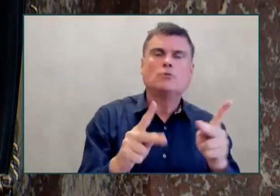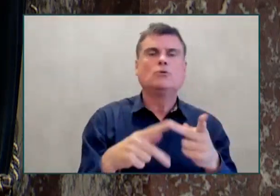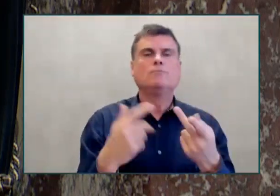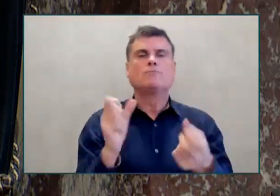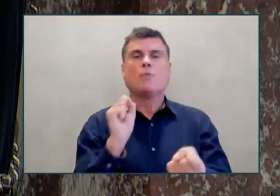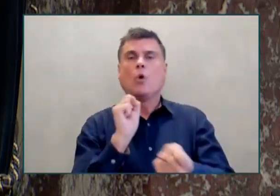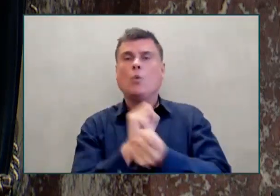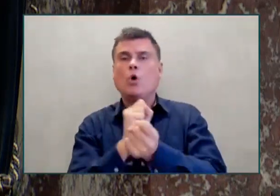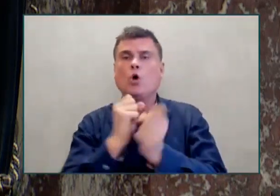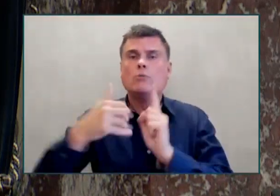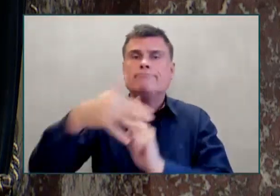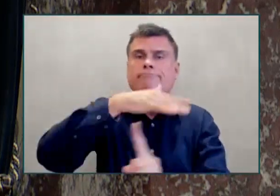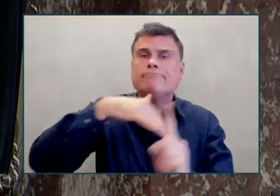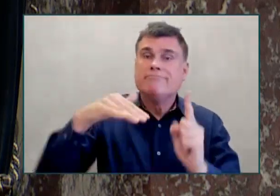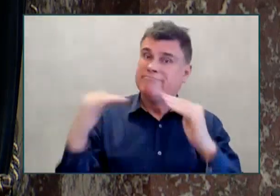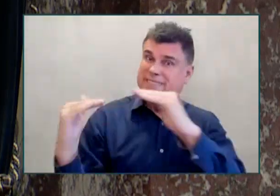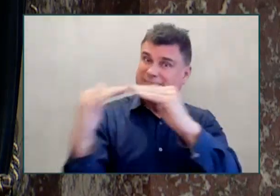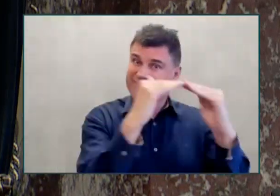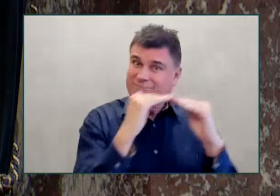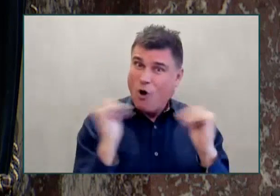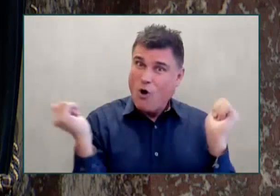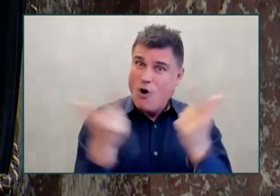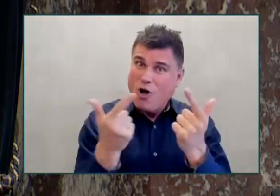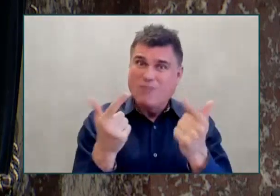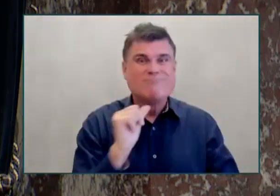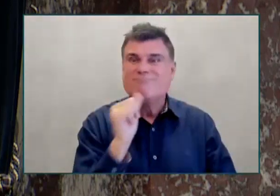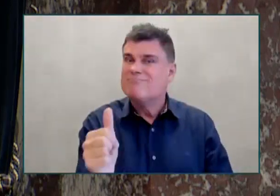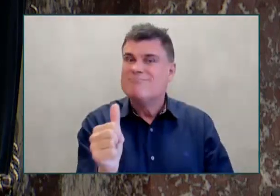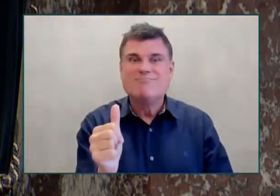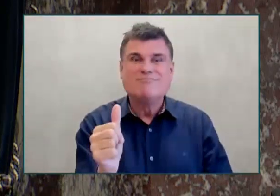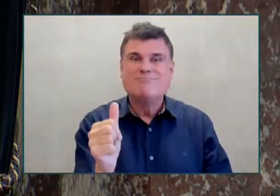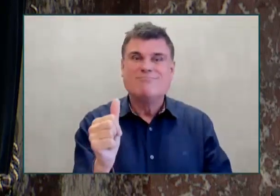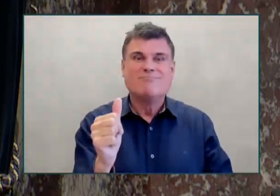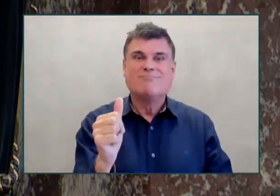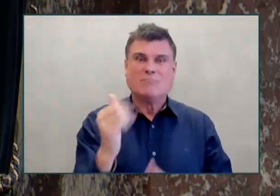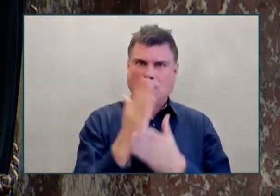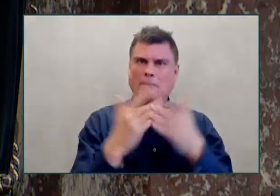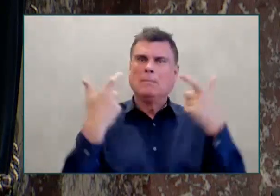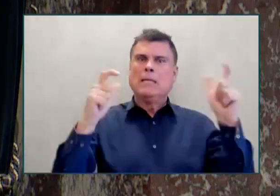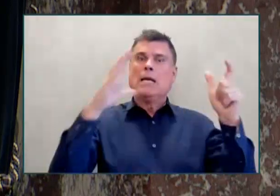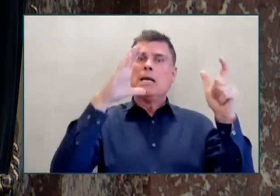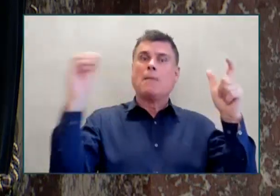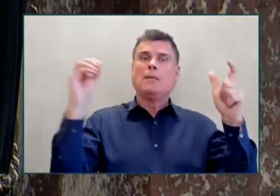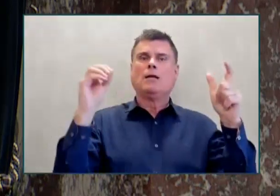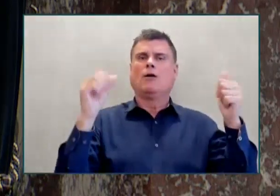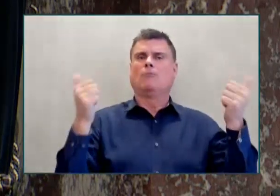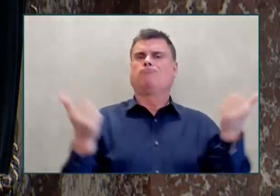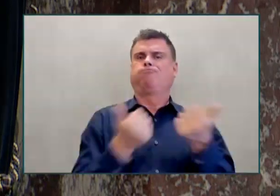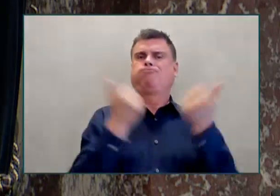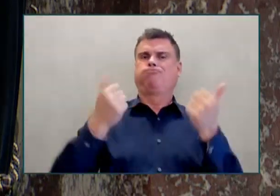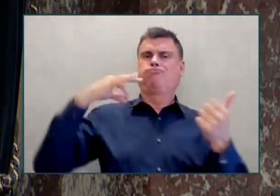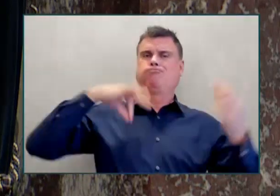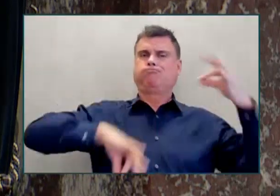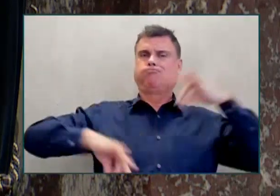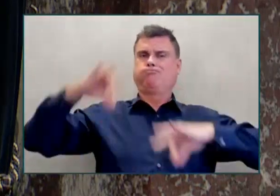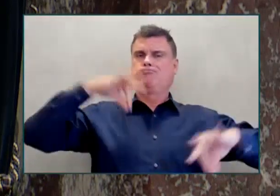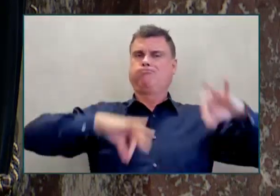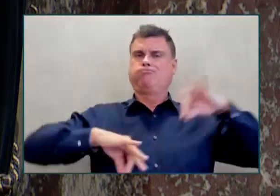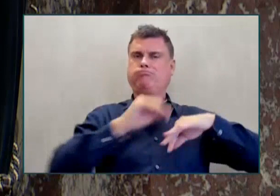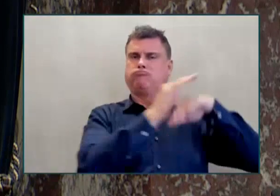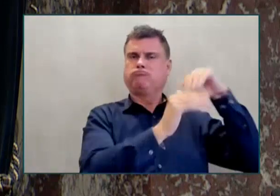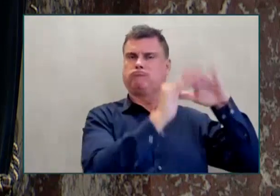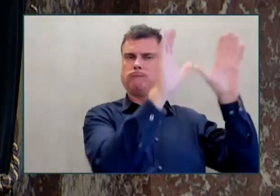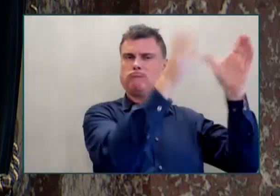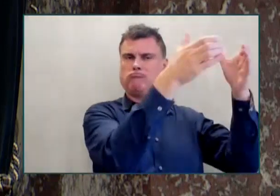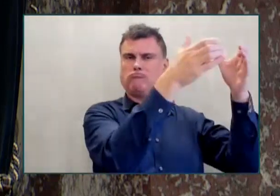in windfall profits, many are growing increasingly desperate because of the cost of living, the housing crisis,